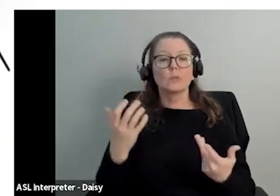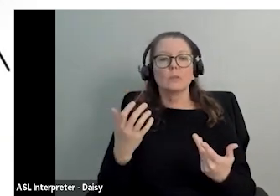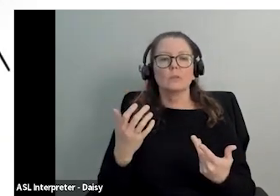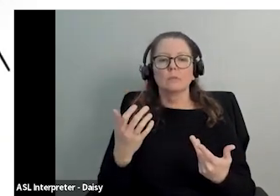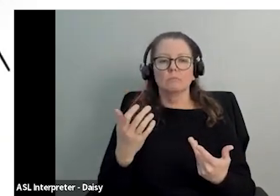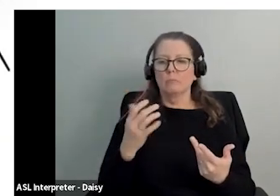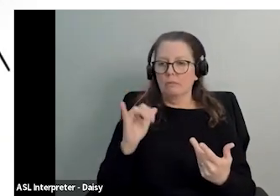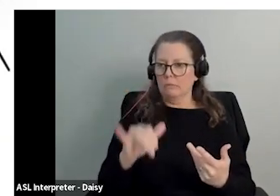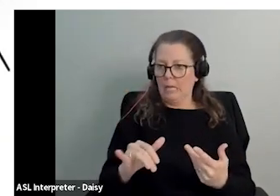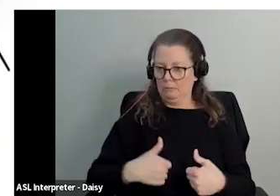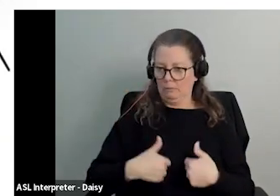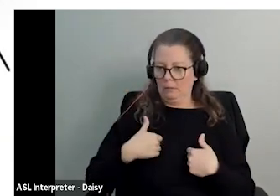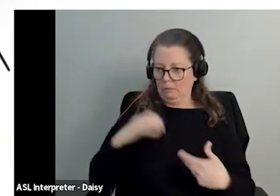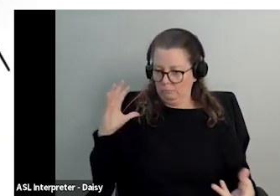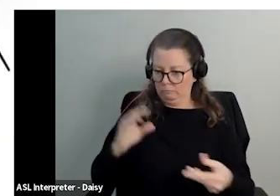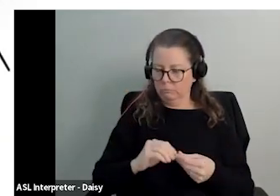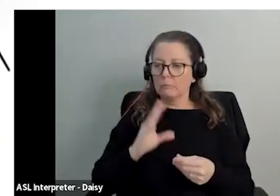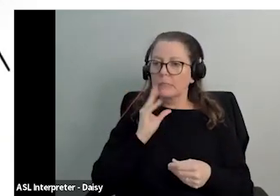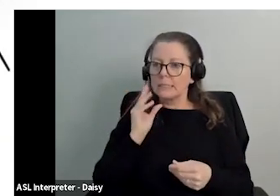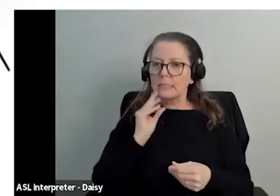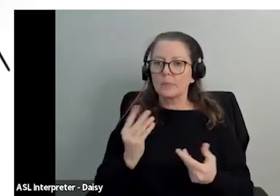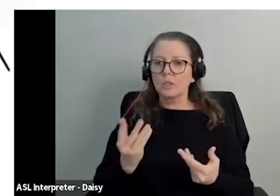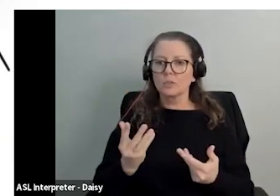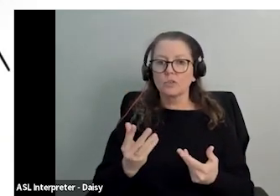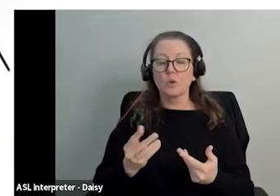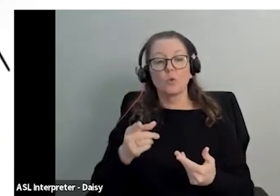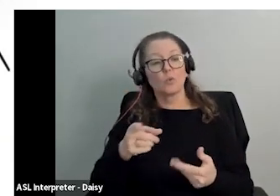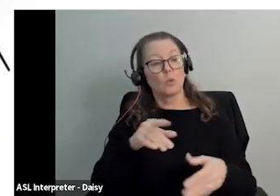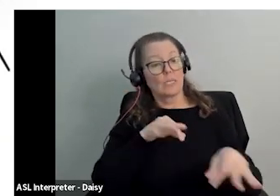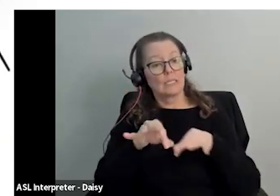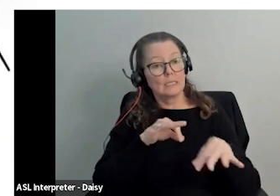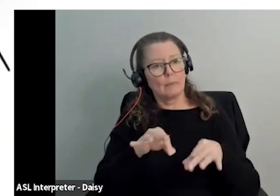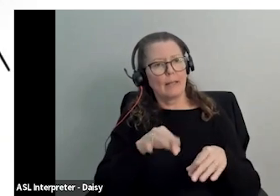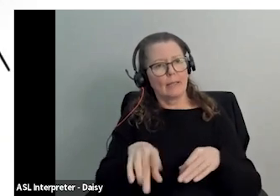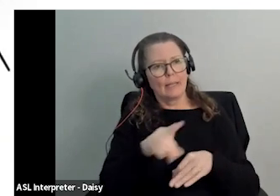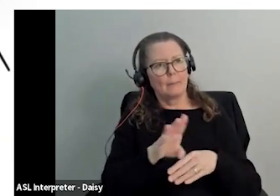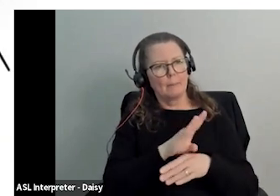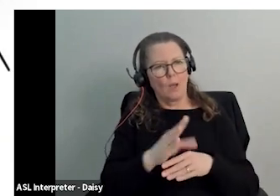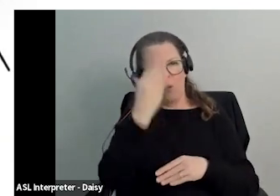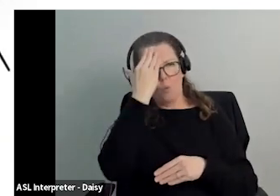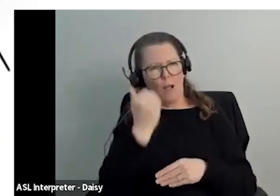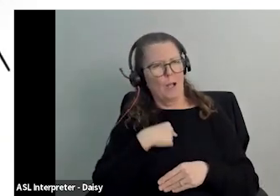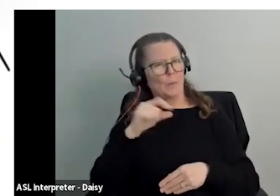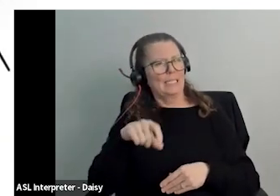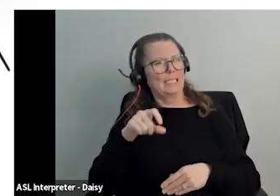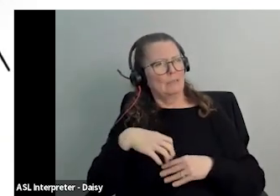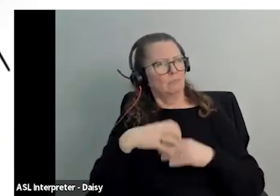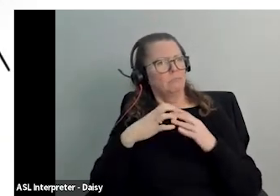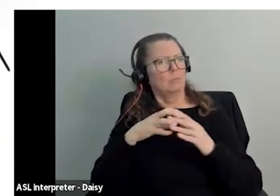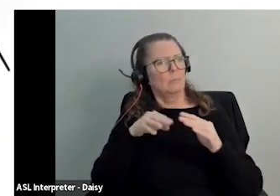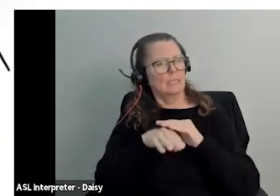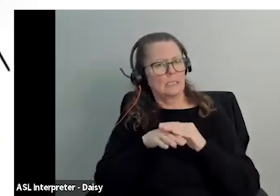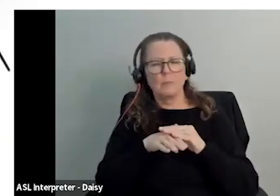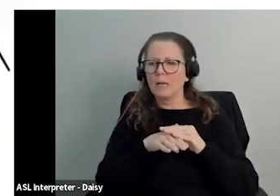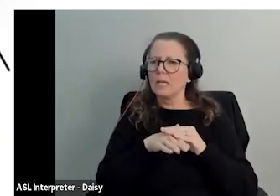full lived experience. And so when you're making the case to your stakeholders about why you should have an accessibility program, I would